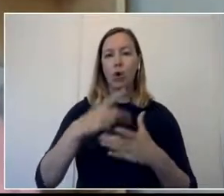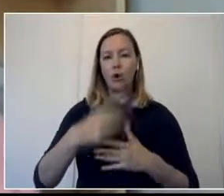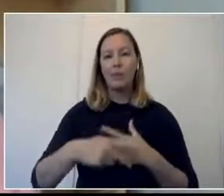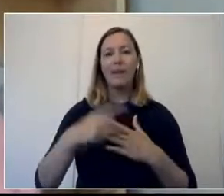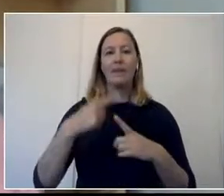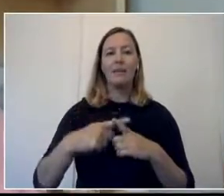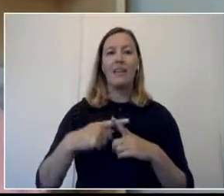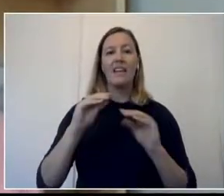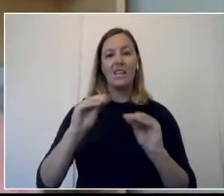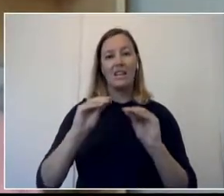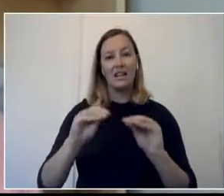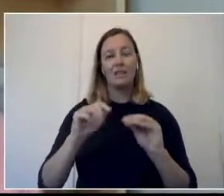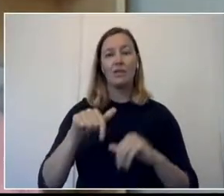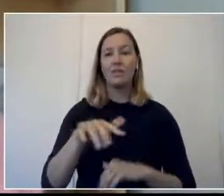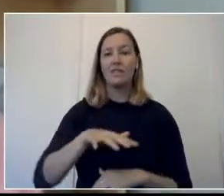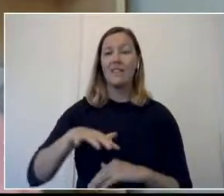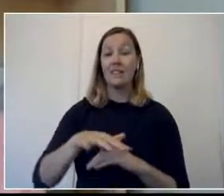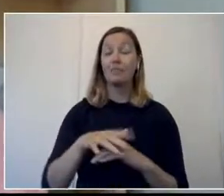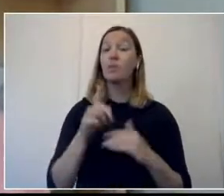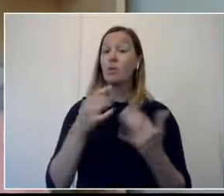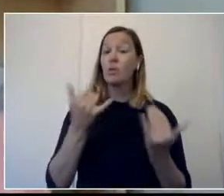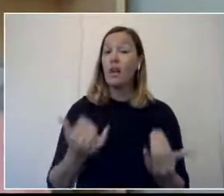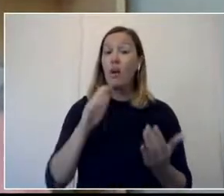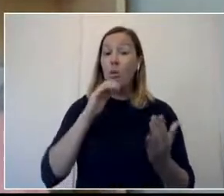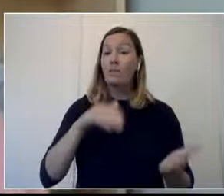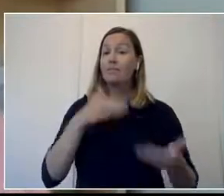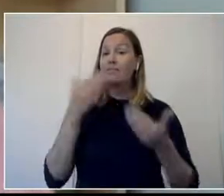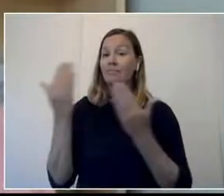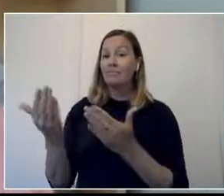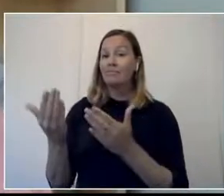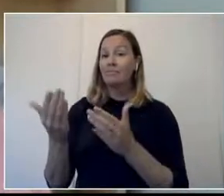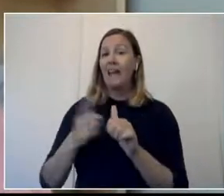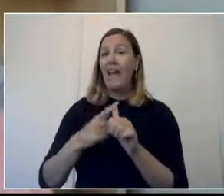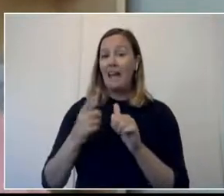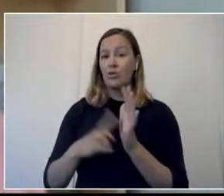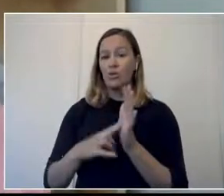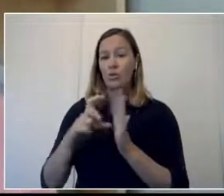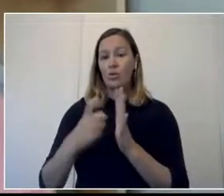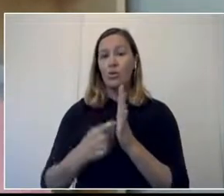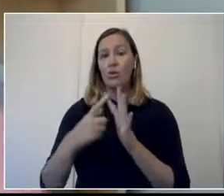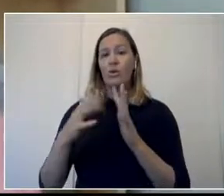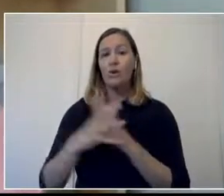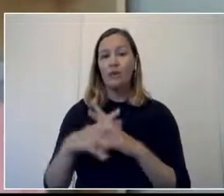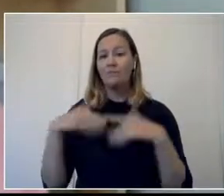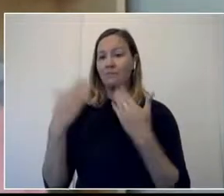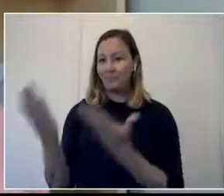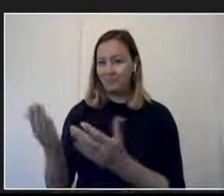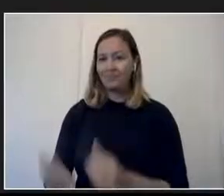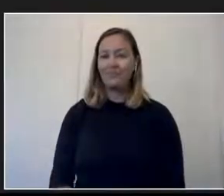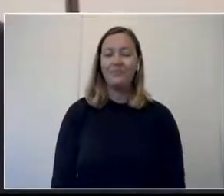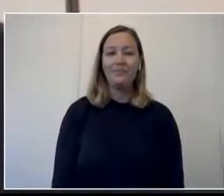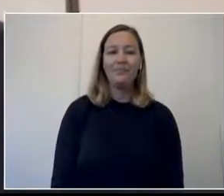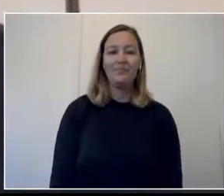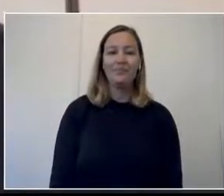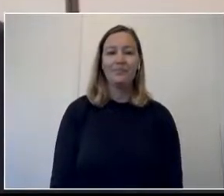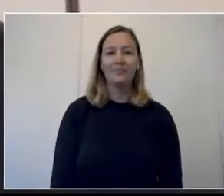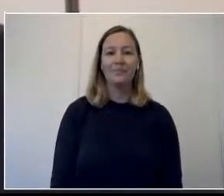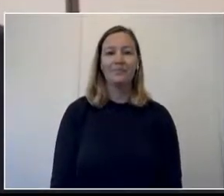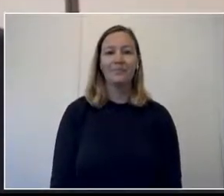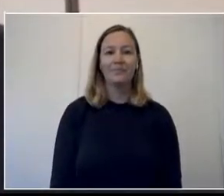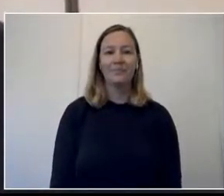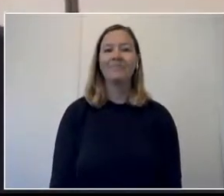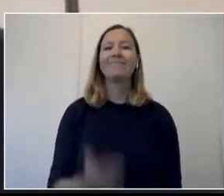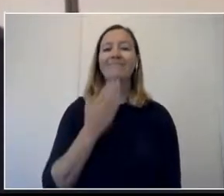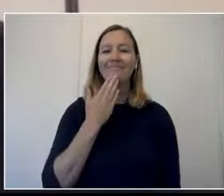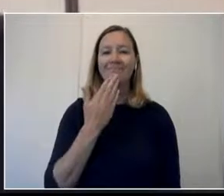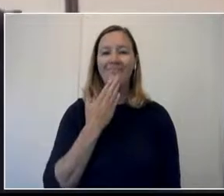sector. So without further ado, Andrew, mā lō lavele soifua, and now over to you. Thank you very